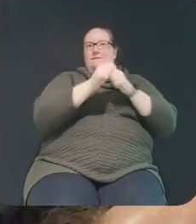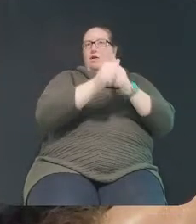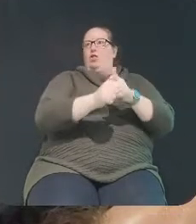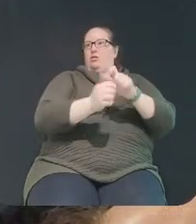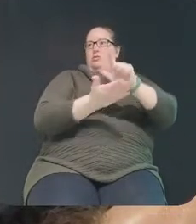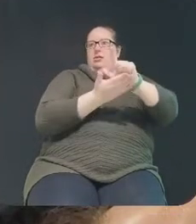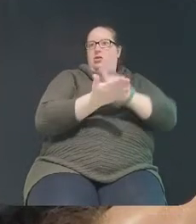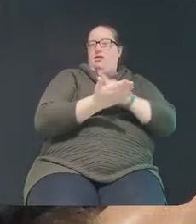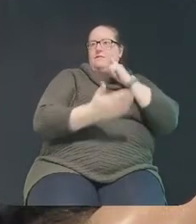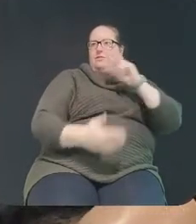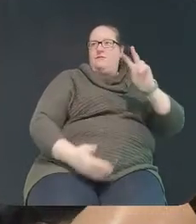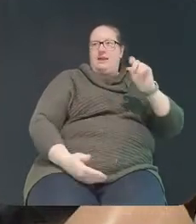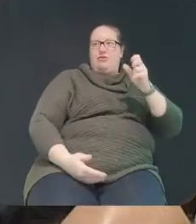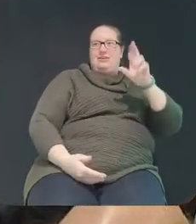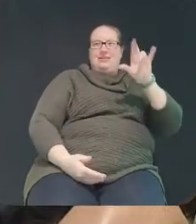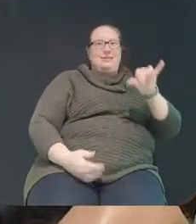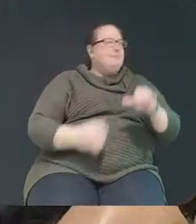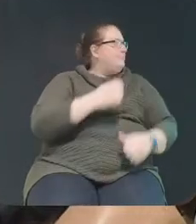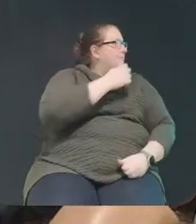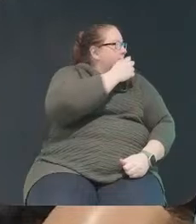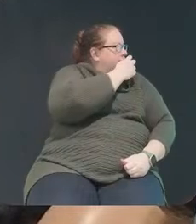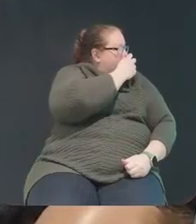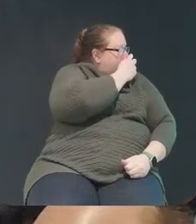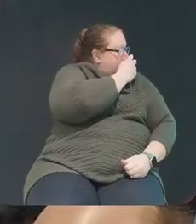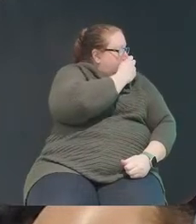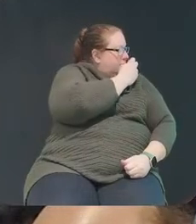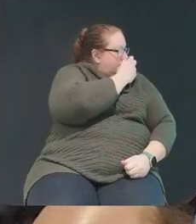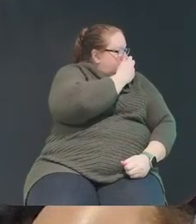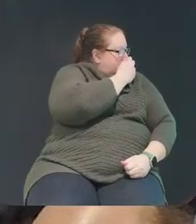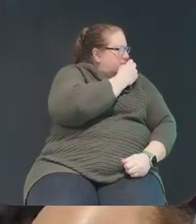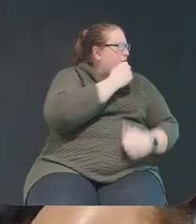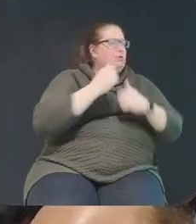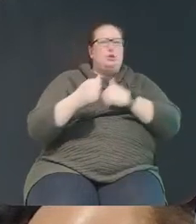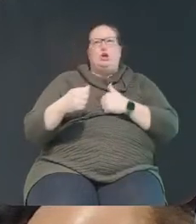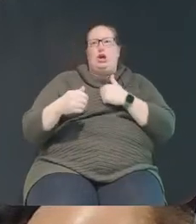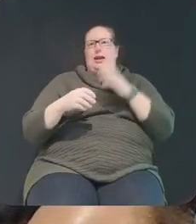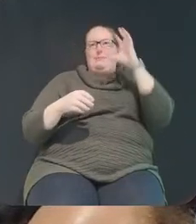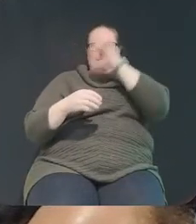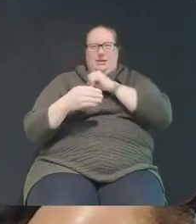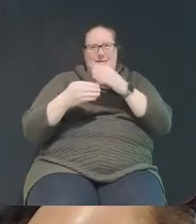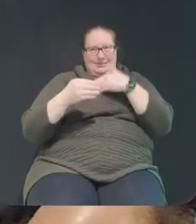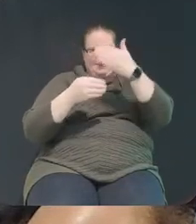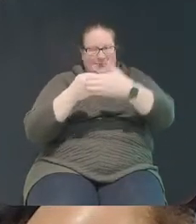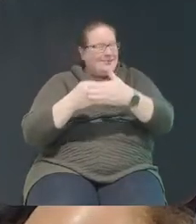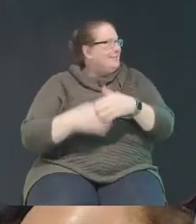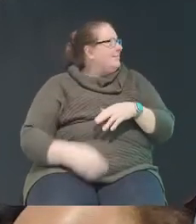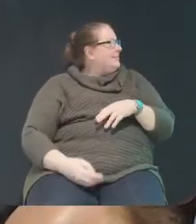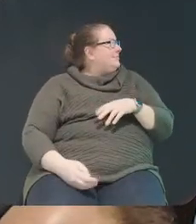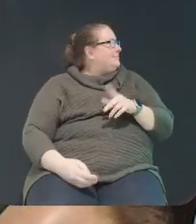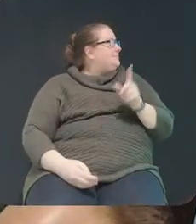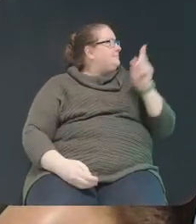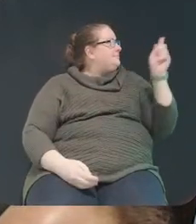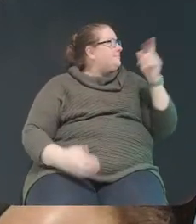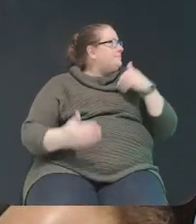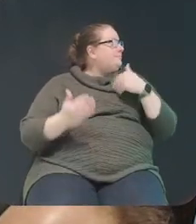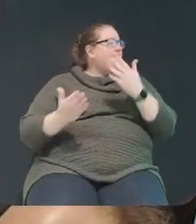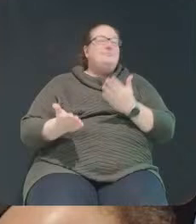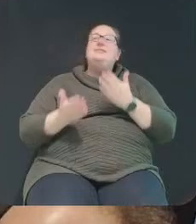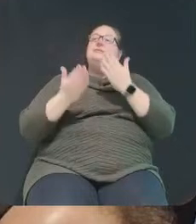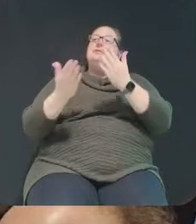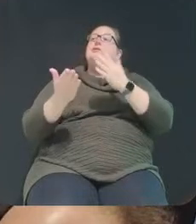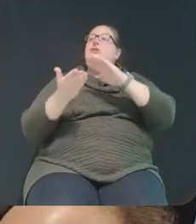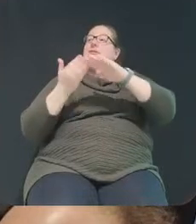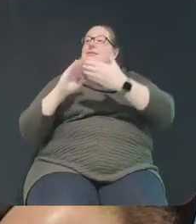He closes the letter. Oh, I'm sorry, I missed advancing that. He closes the letter suggesting that the city and